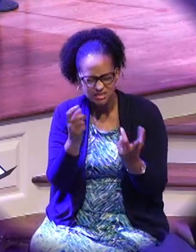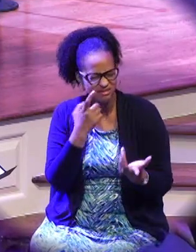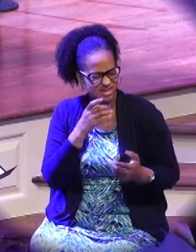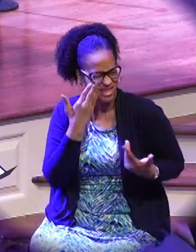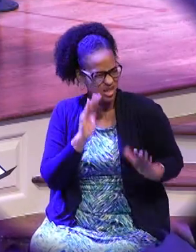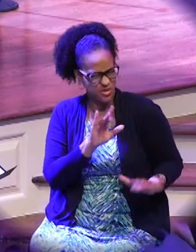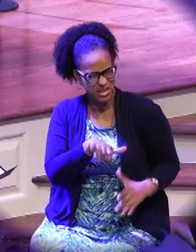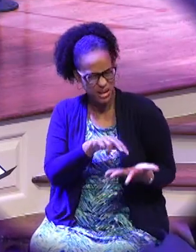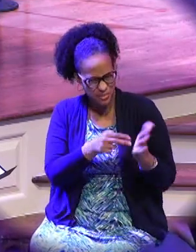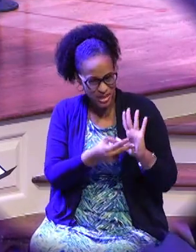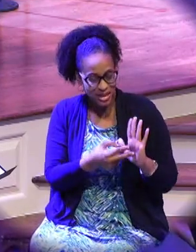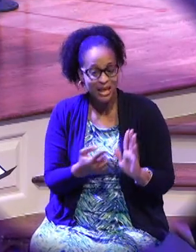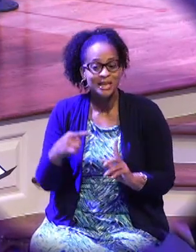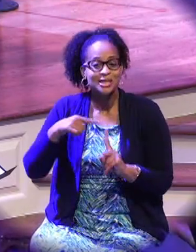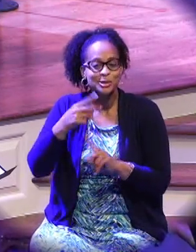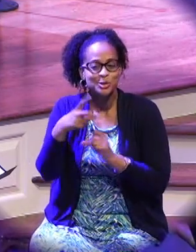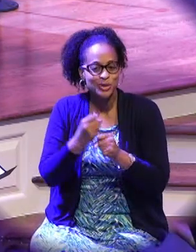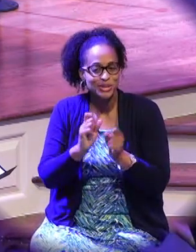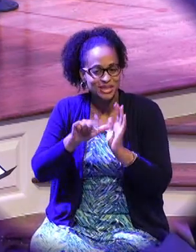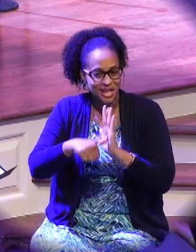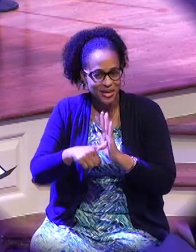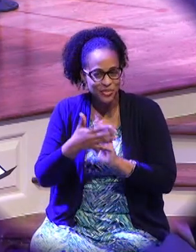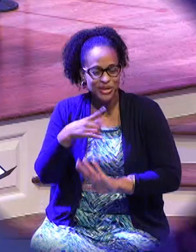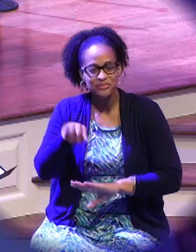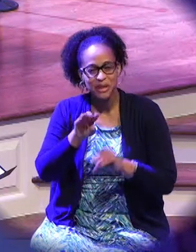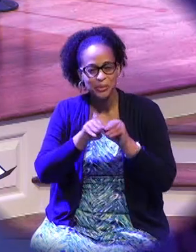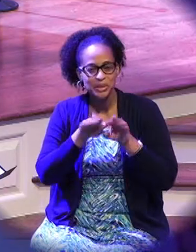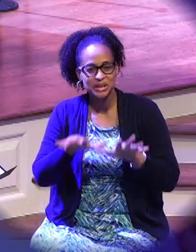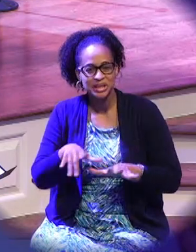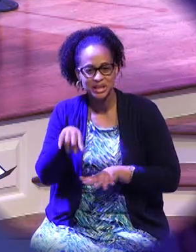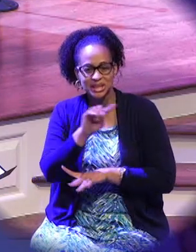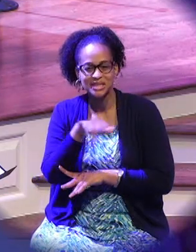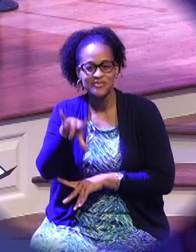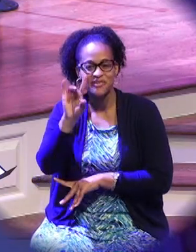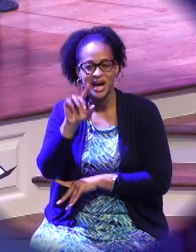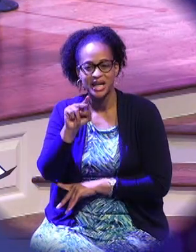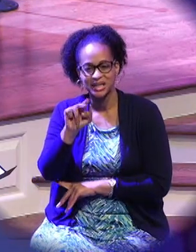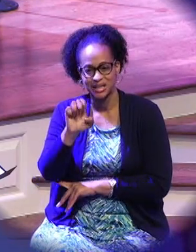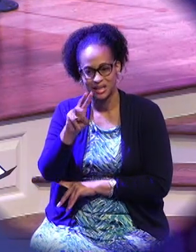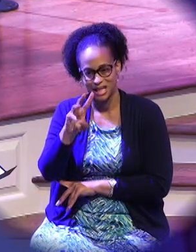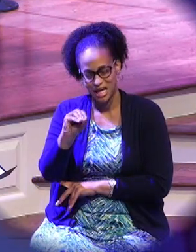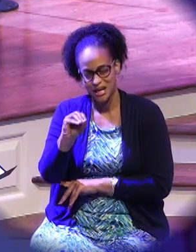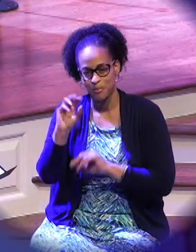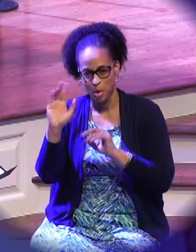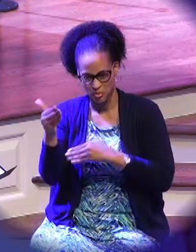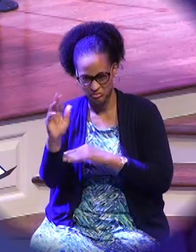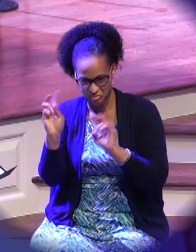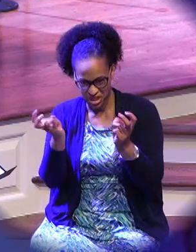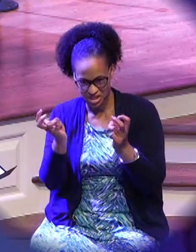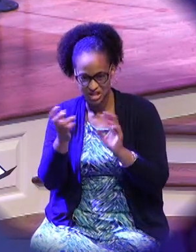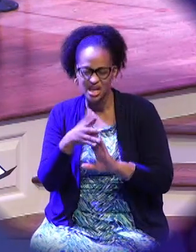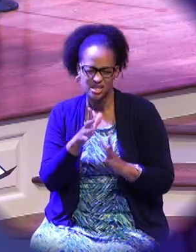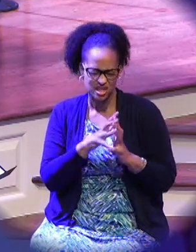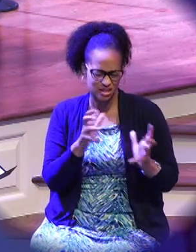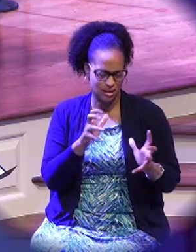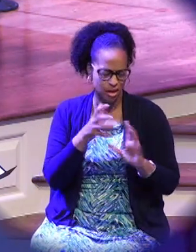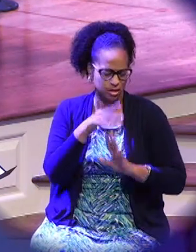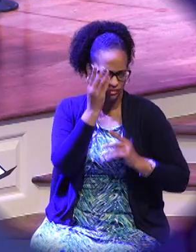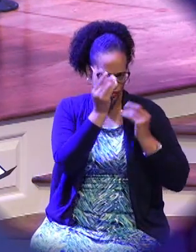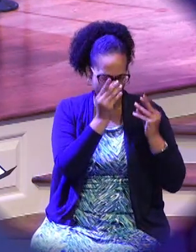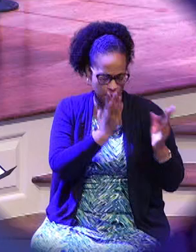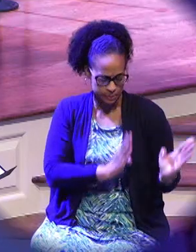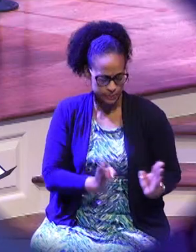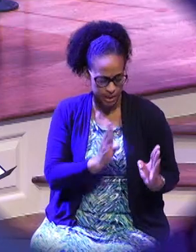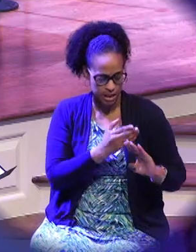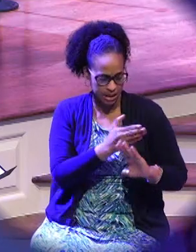what it was until 2 years later when they released Finding Nemo. That takes a lot of forethought from someone. Of